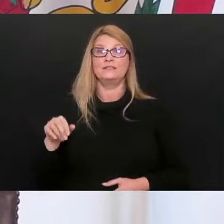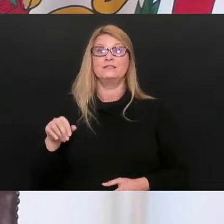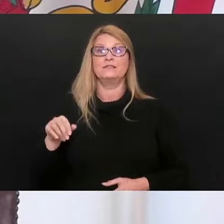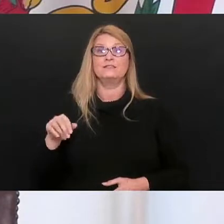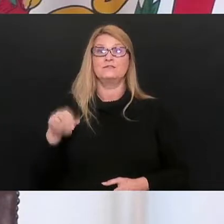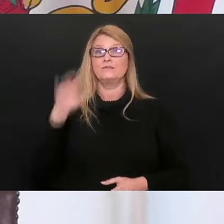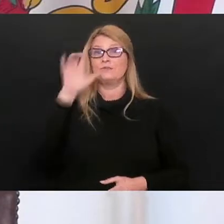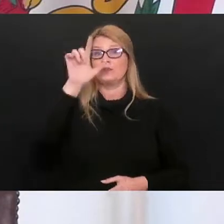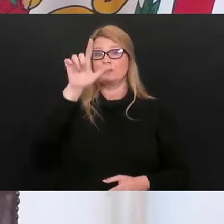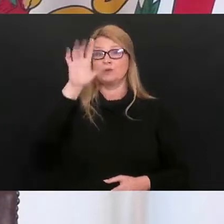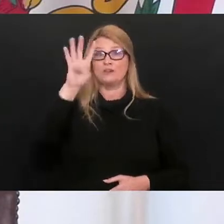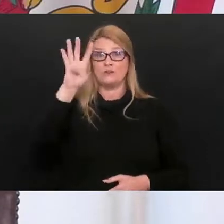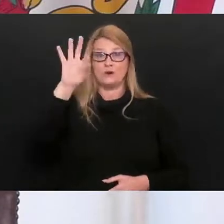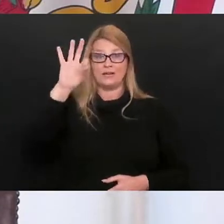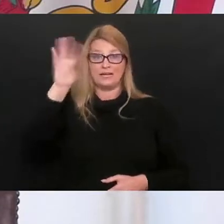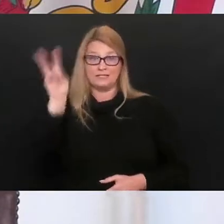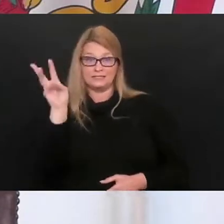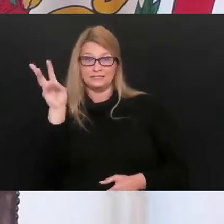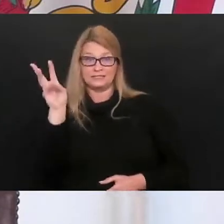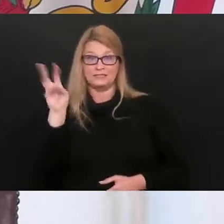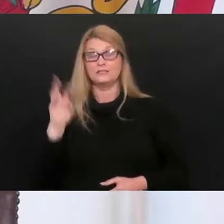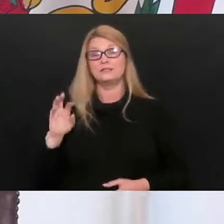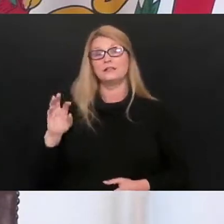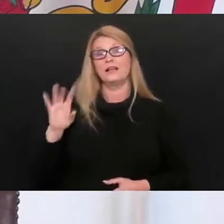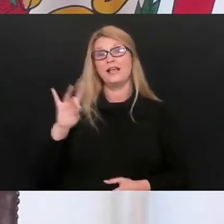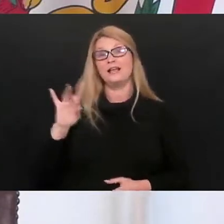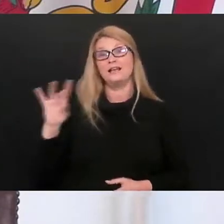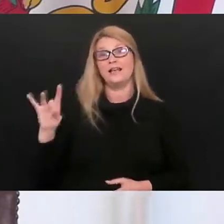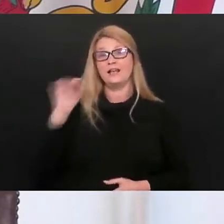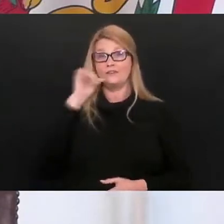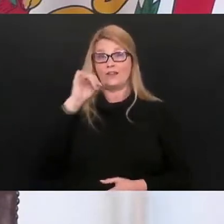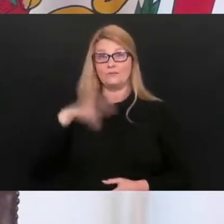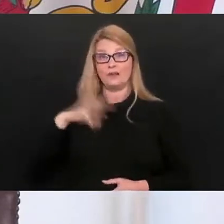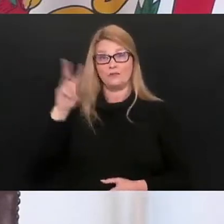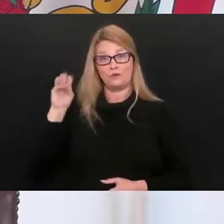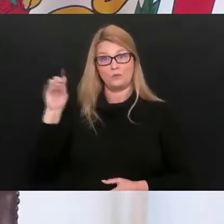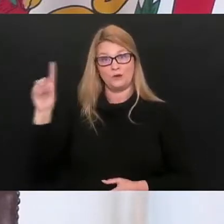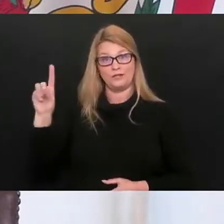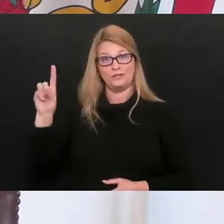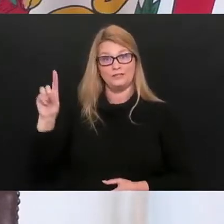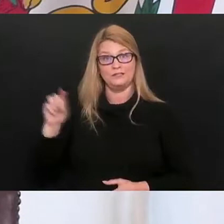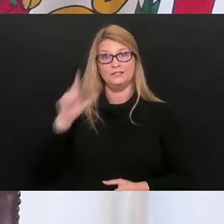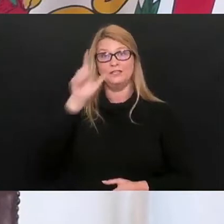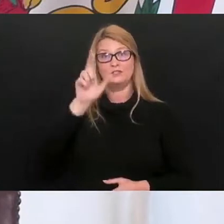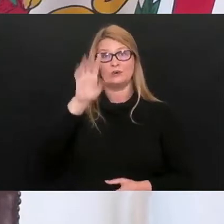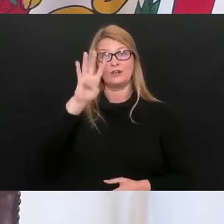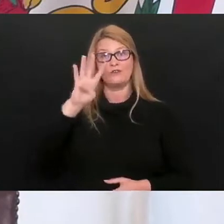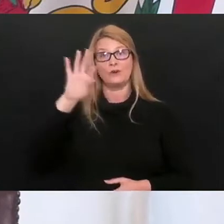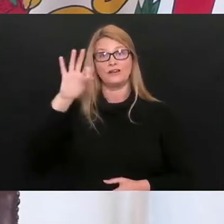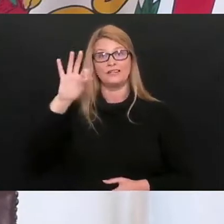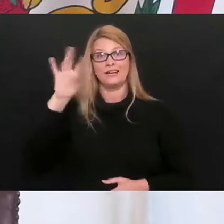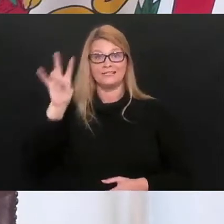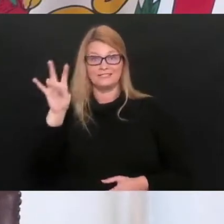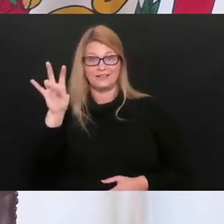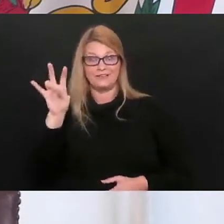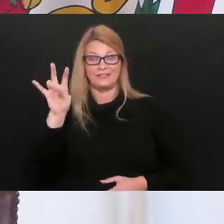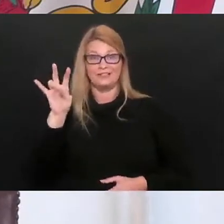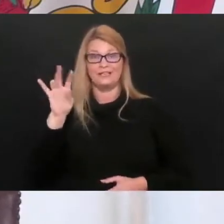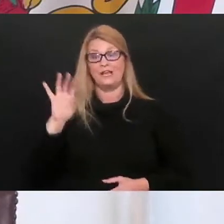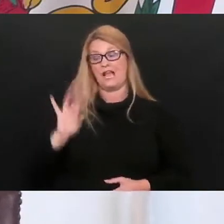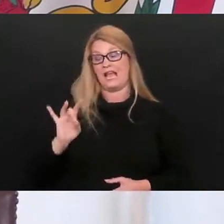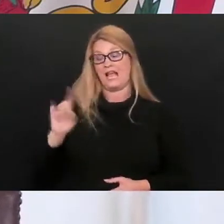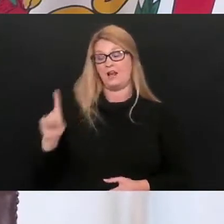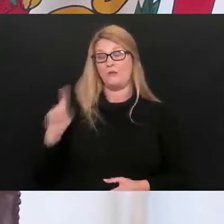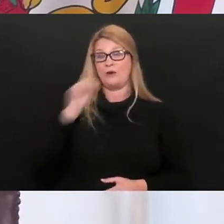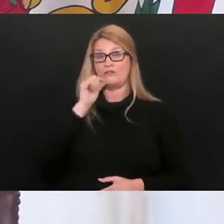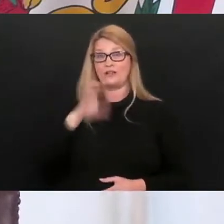Our 2,496th death is an 88-year-old female from Wood County. Our 2,497th death is an 81